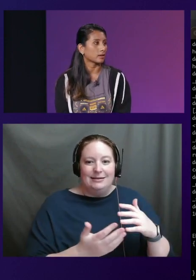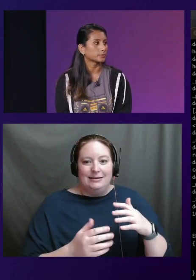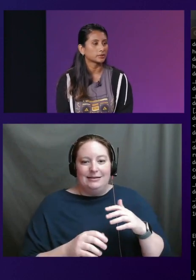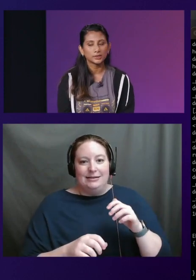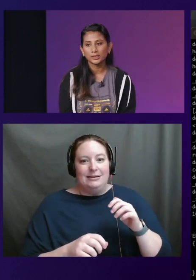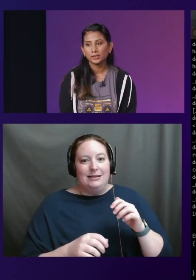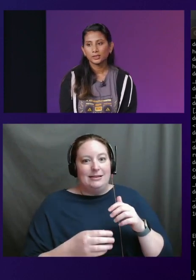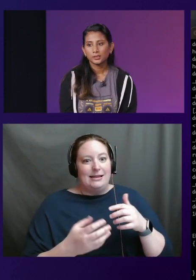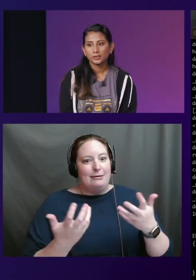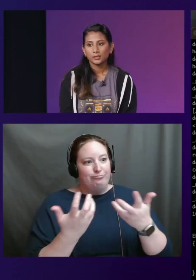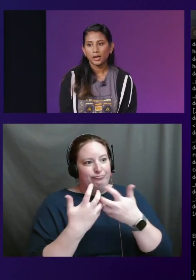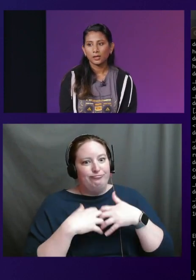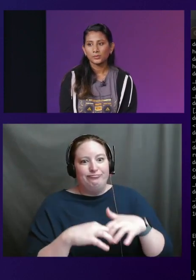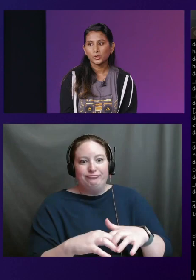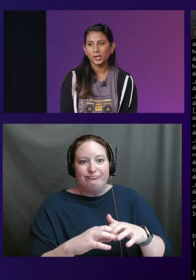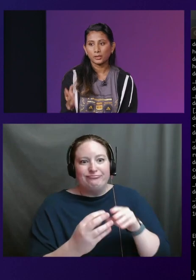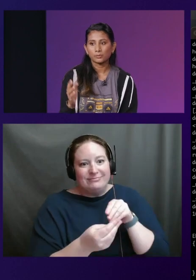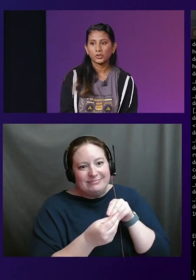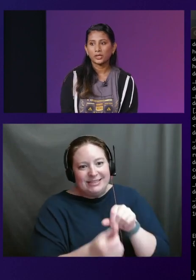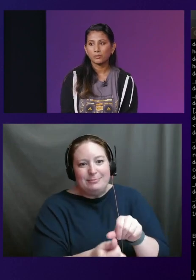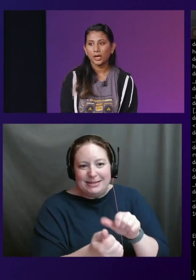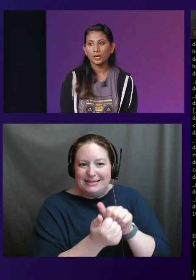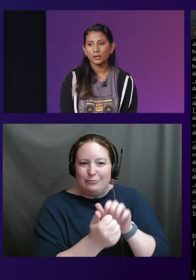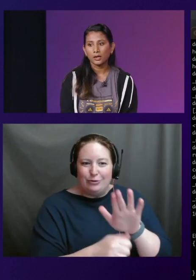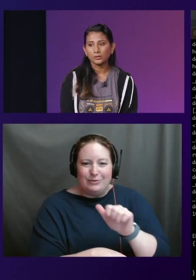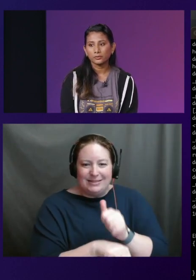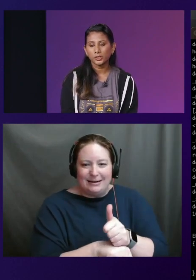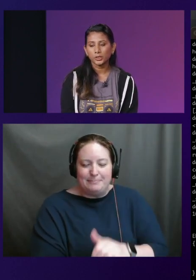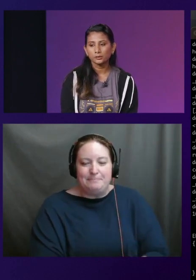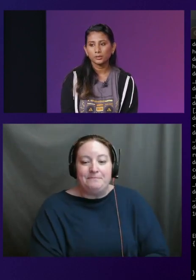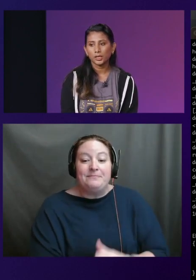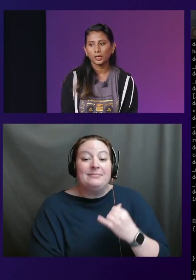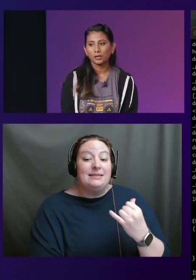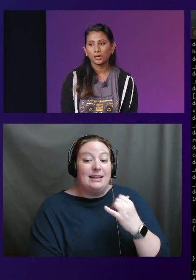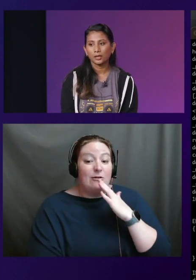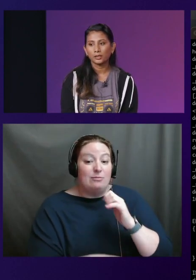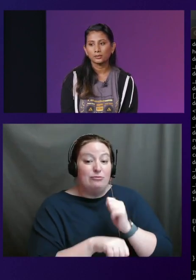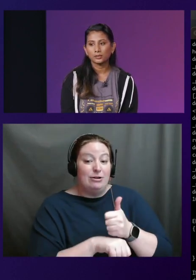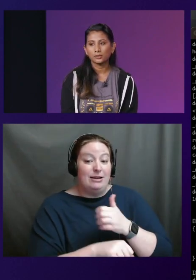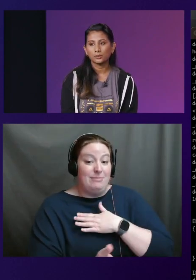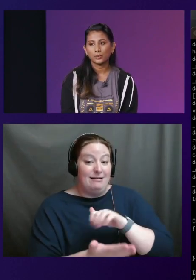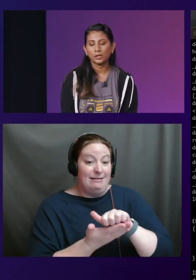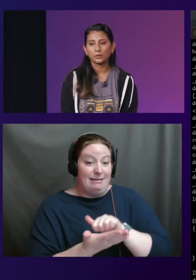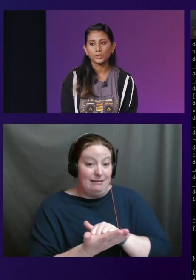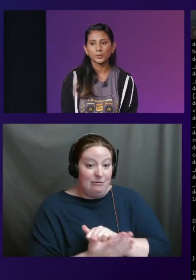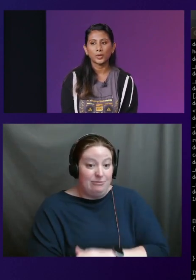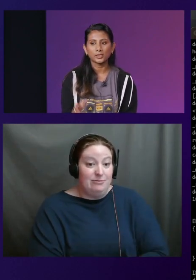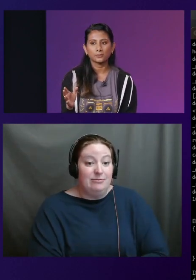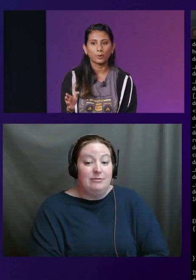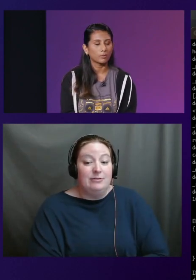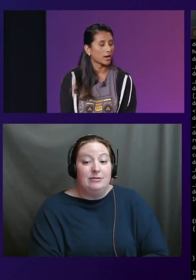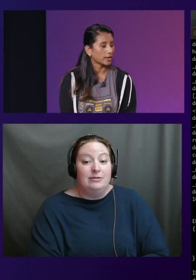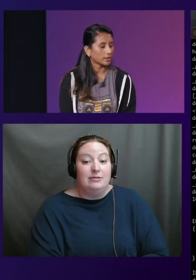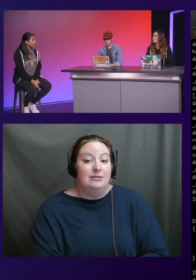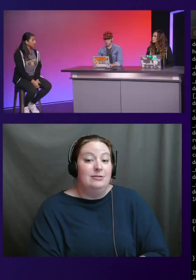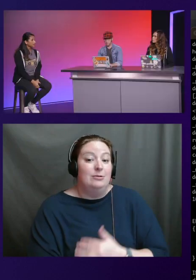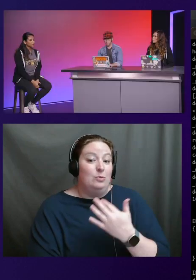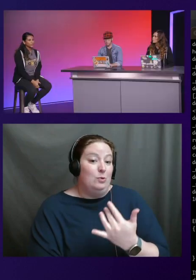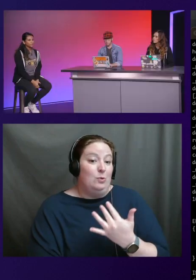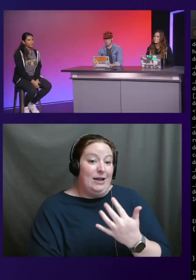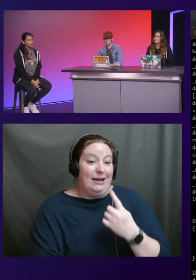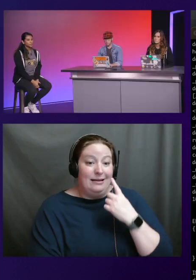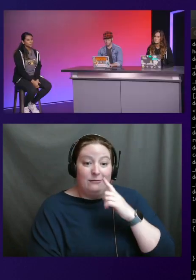backend setup. So yeah, I'm creating my account over here, and we are going to wait for